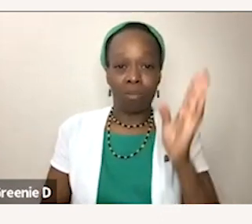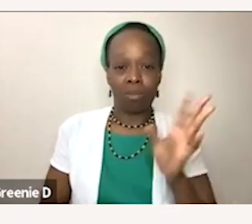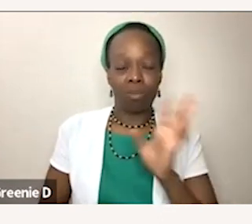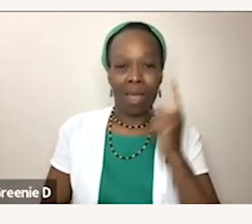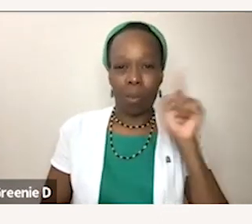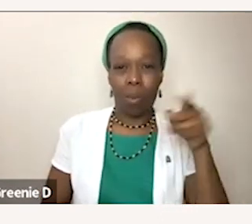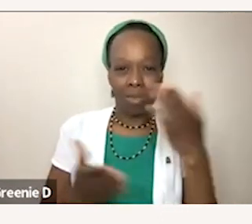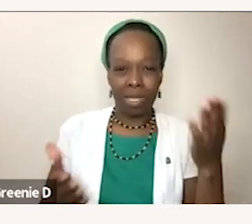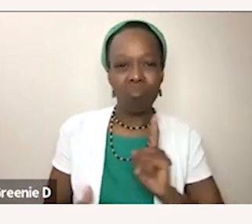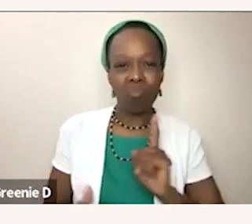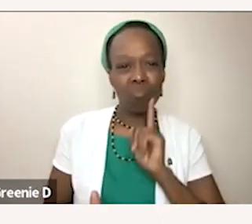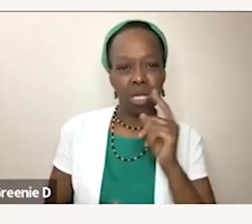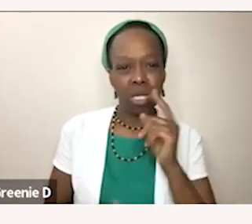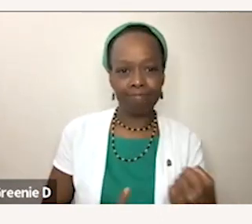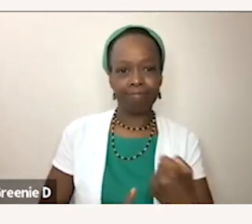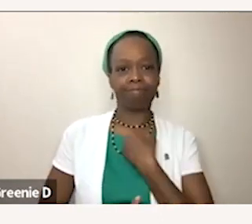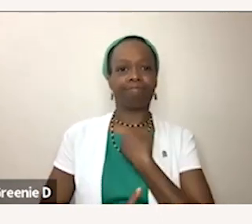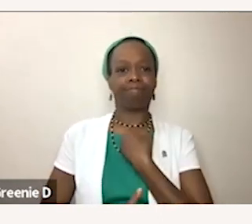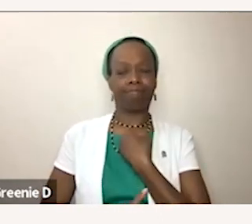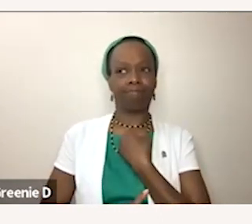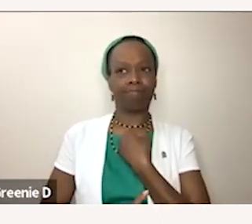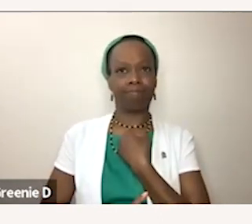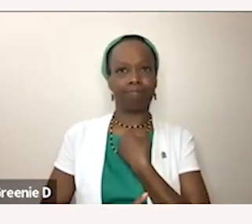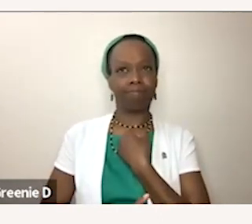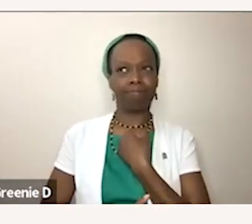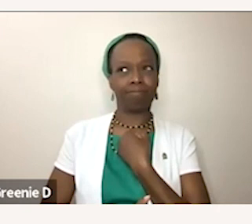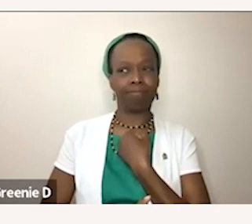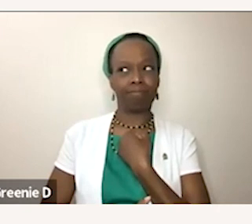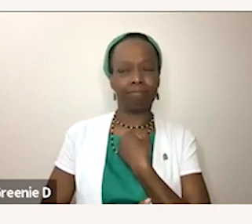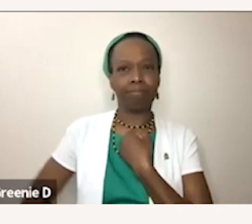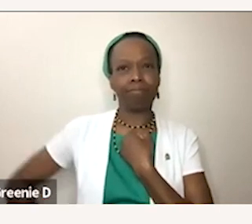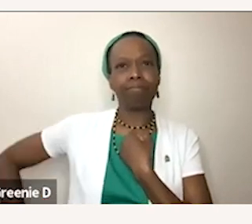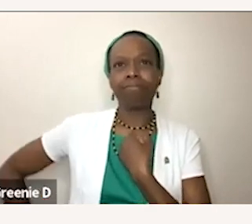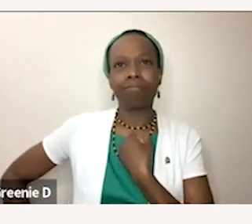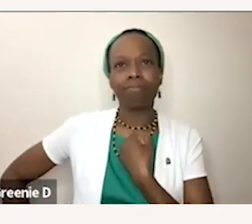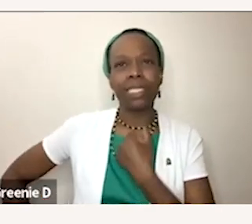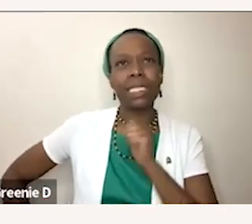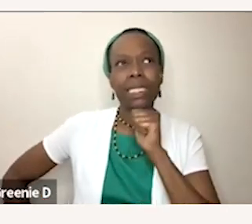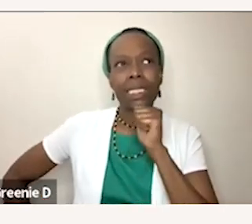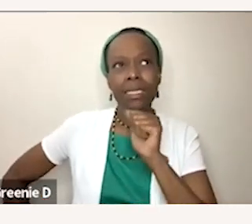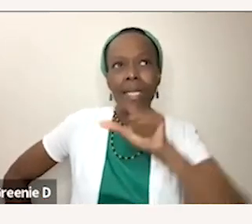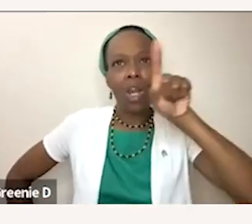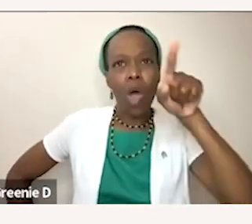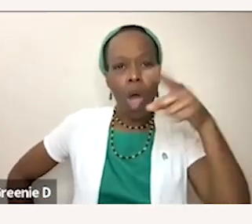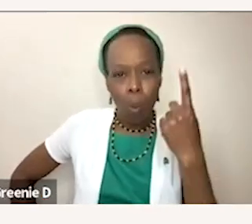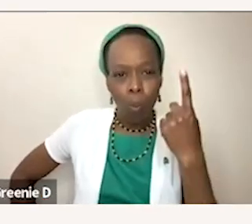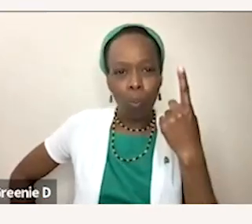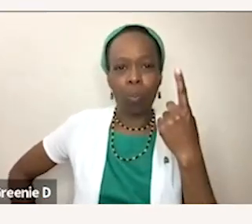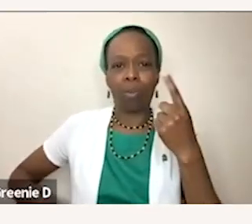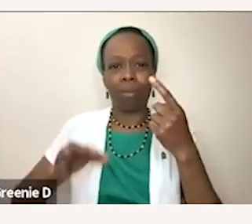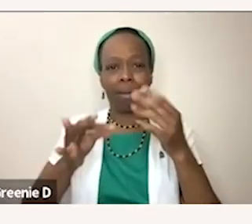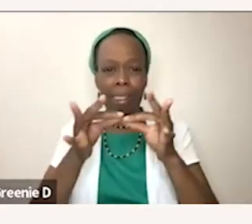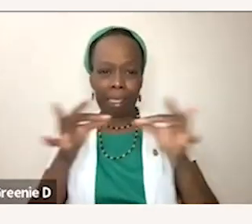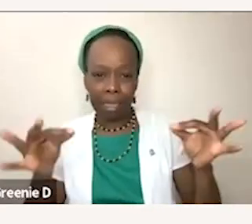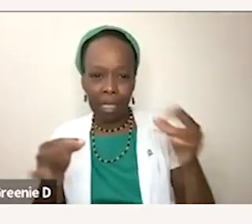really struck a chord with me is that it's not just the language that we use determines the equity